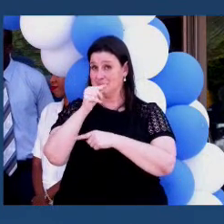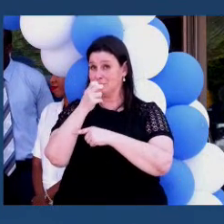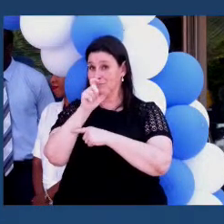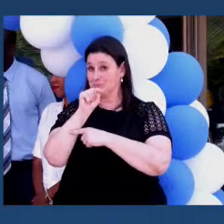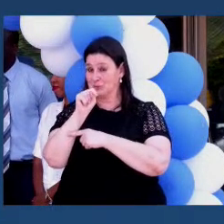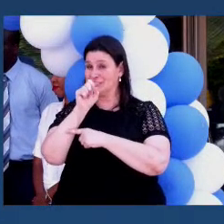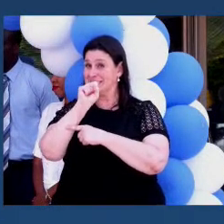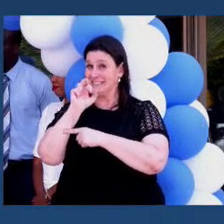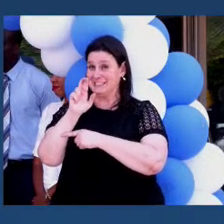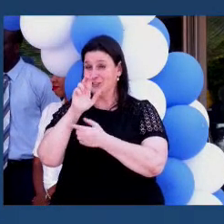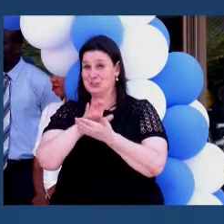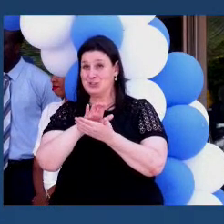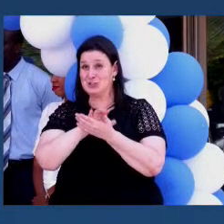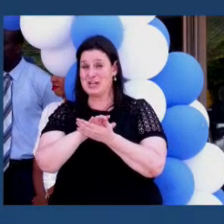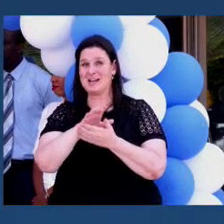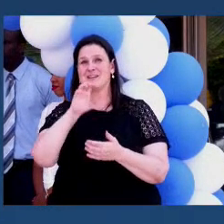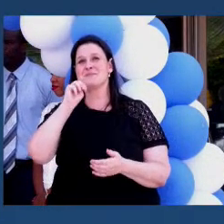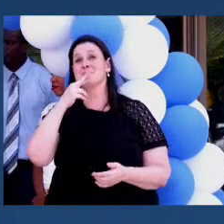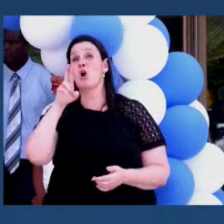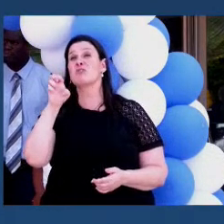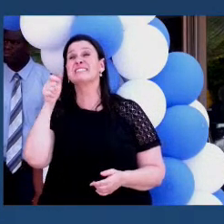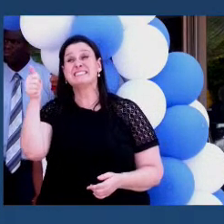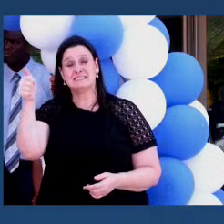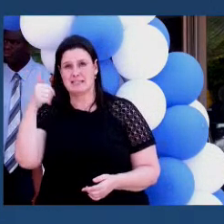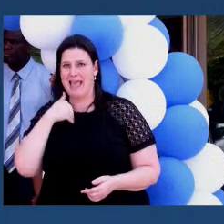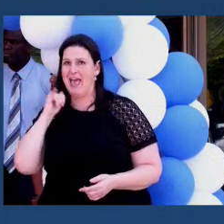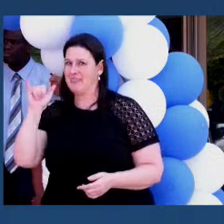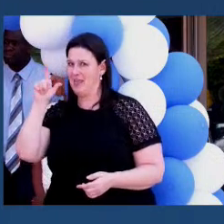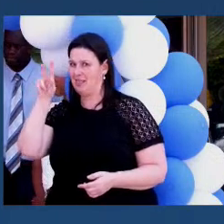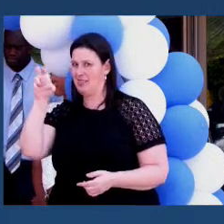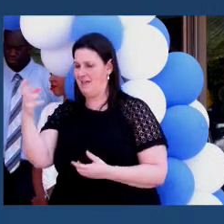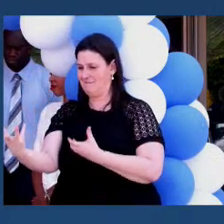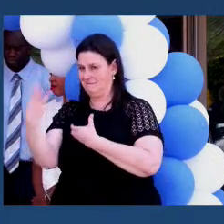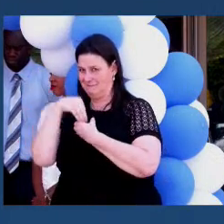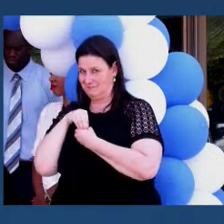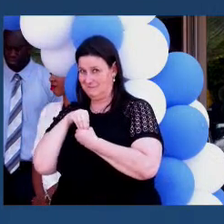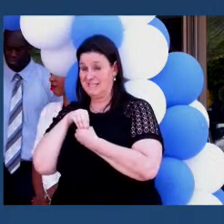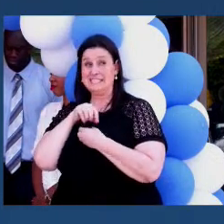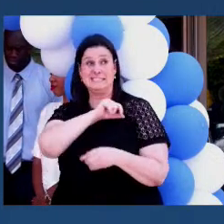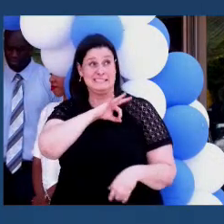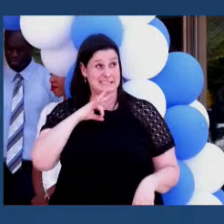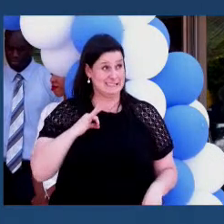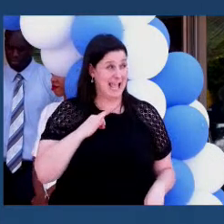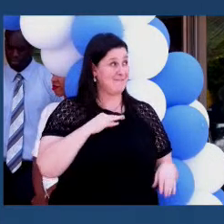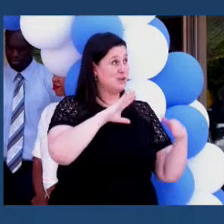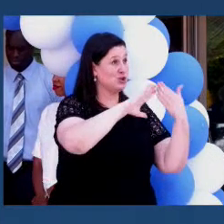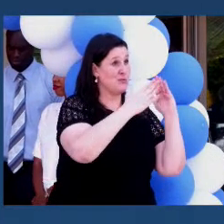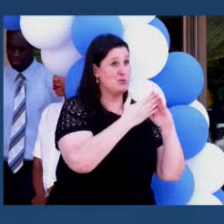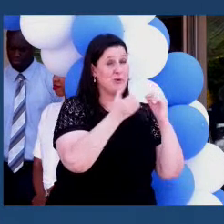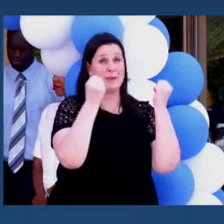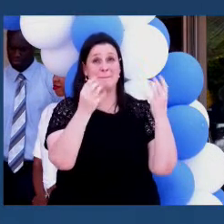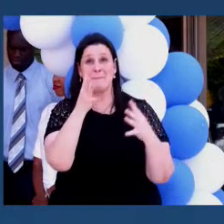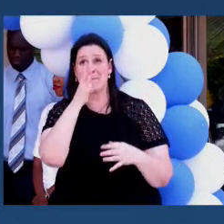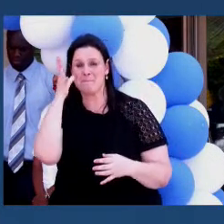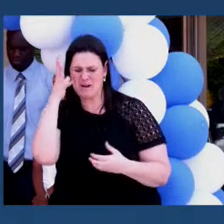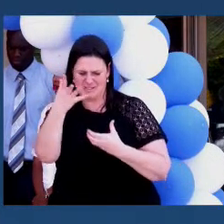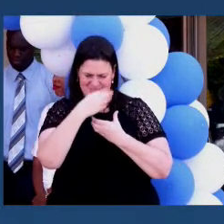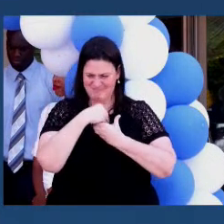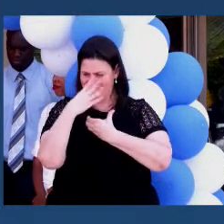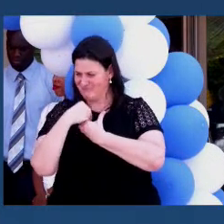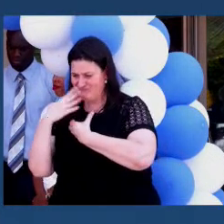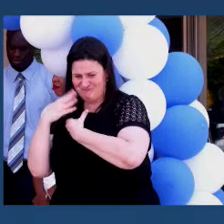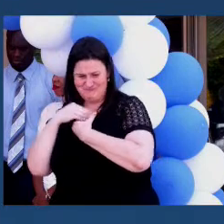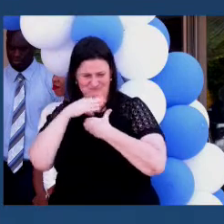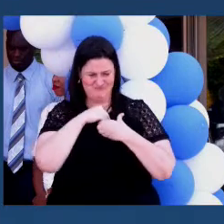Academy. Maurice had that love, and his staff, and the community, and the many parents.